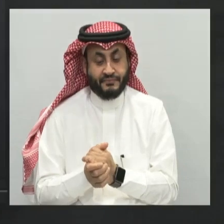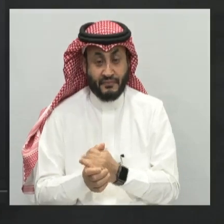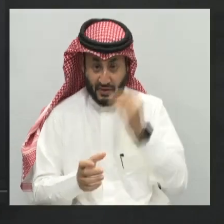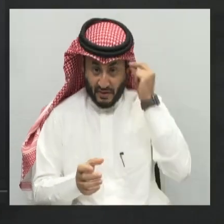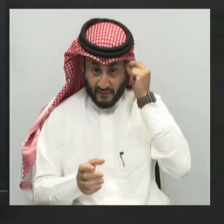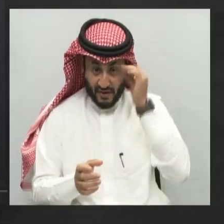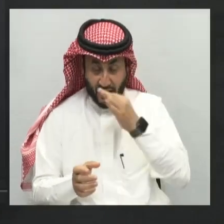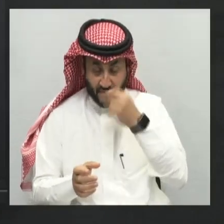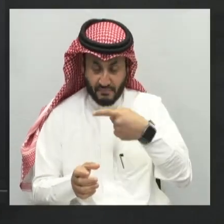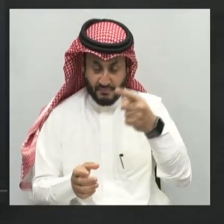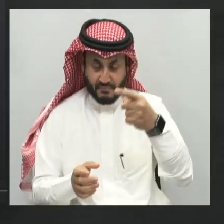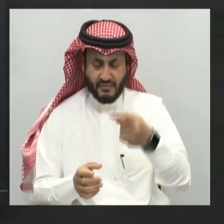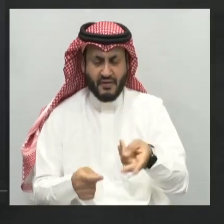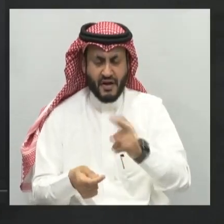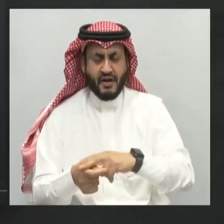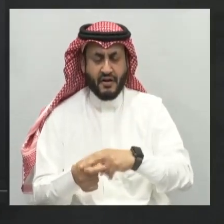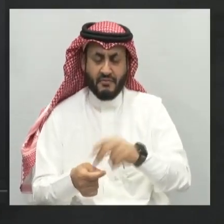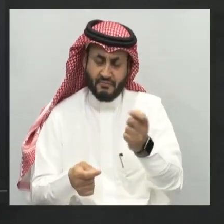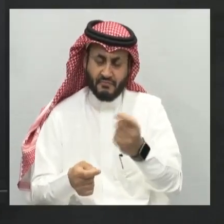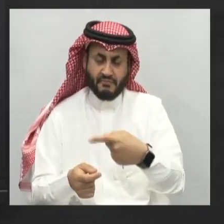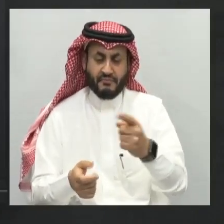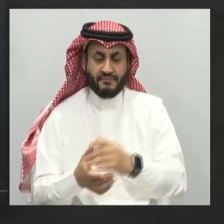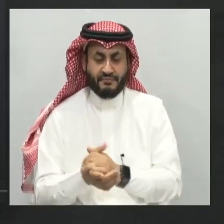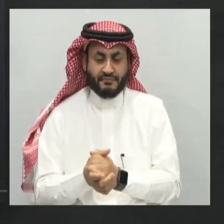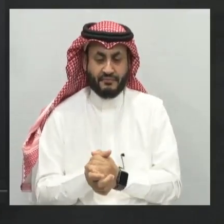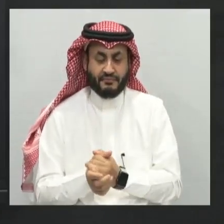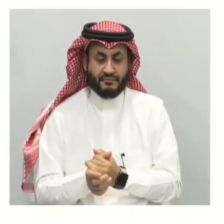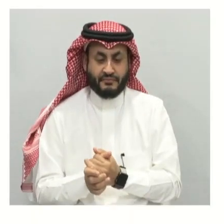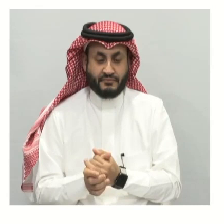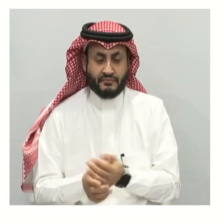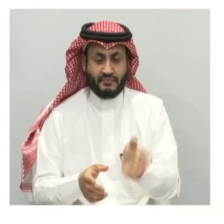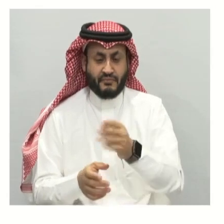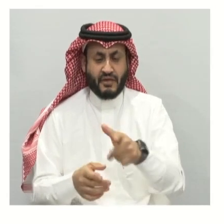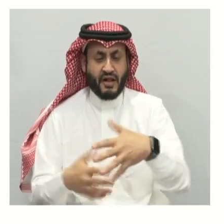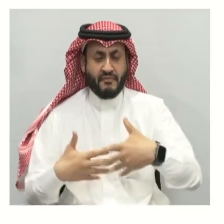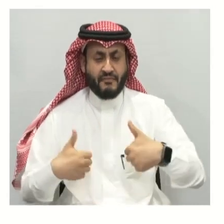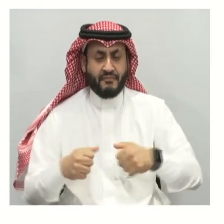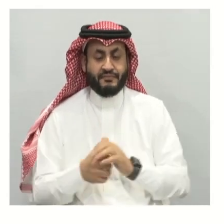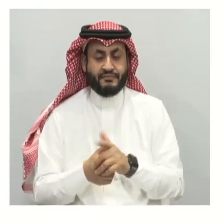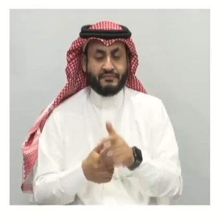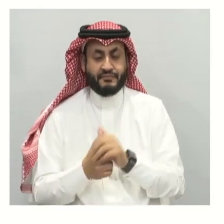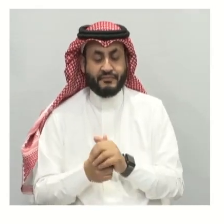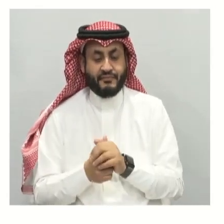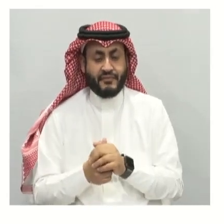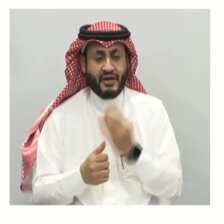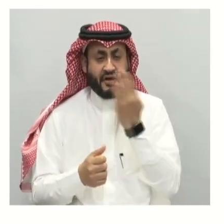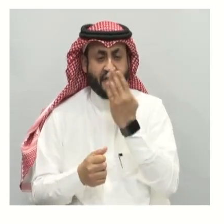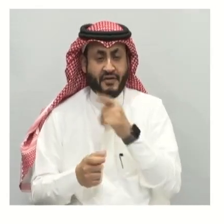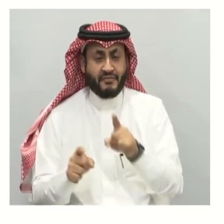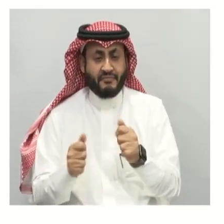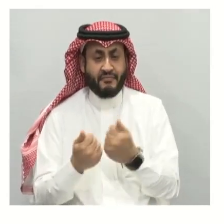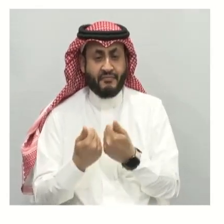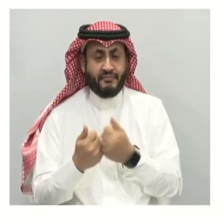and, with time, write it correctly, inshallah. All right, now before we end our lesson, let's read this sentence